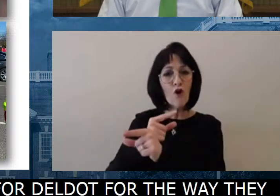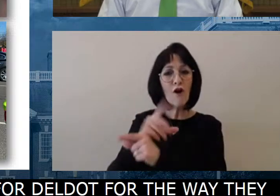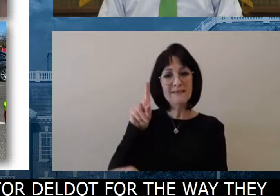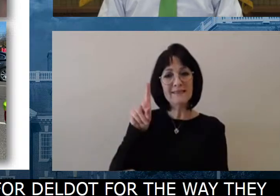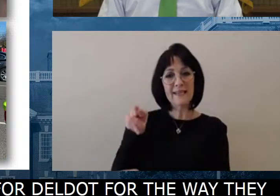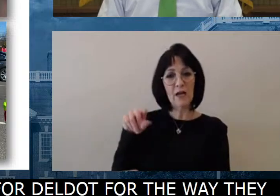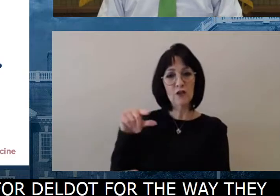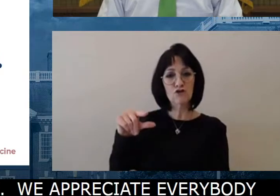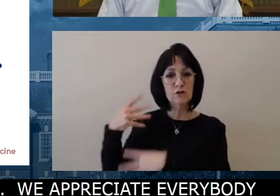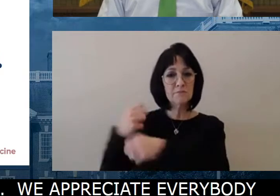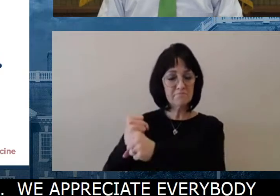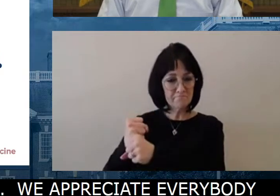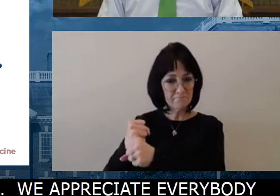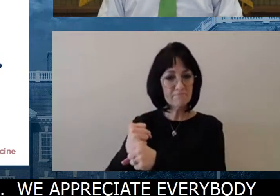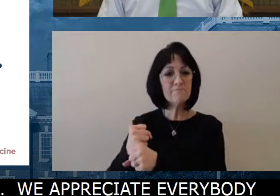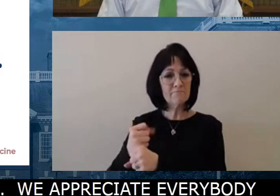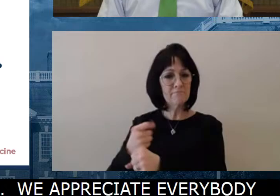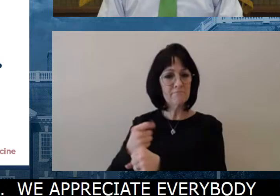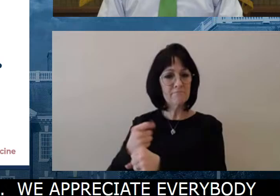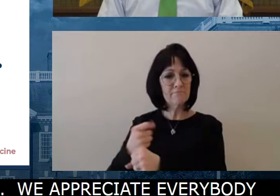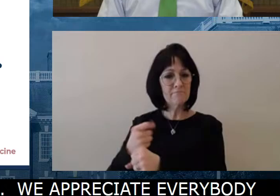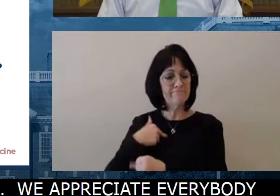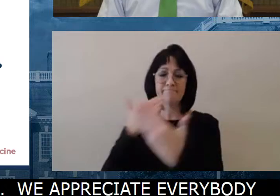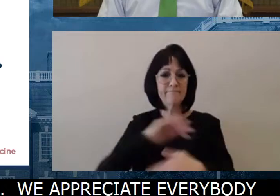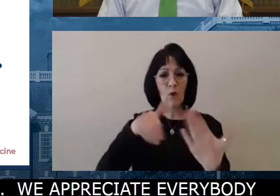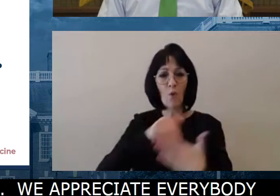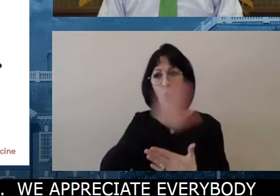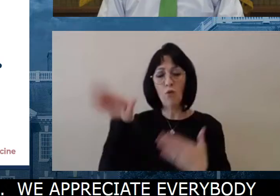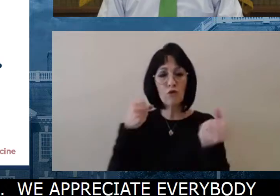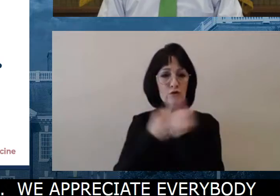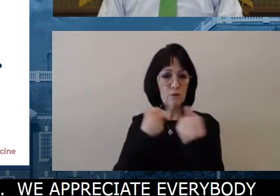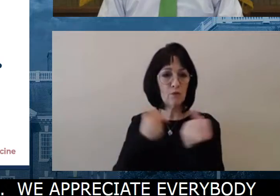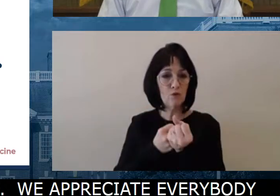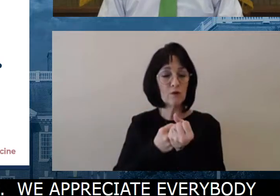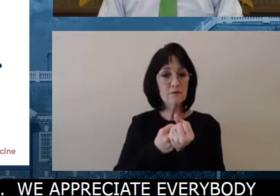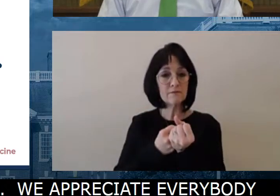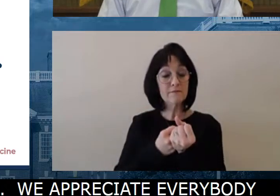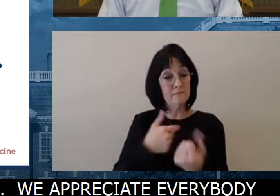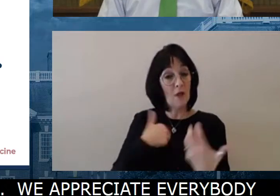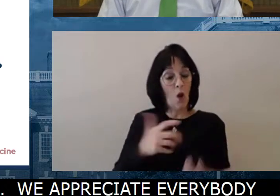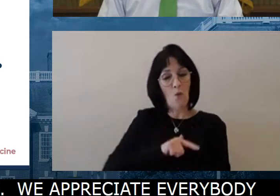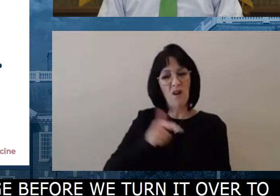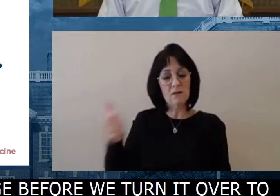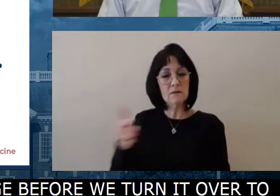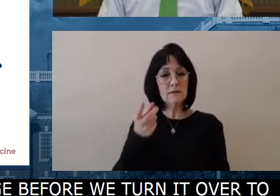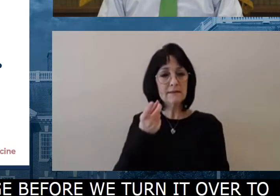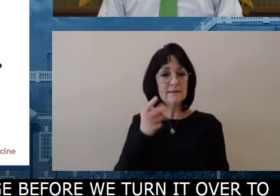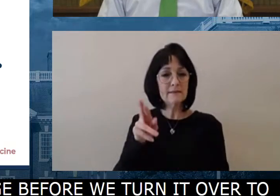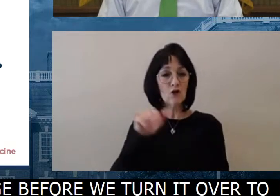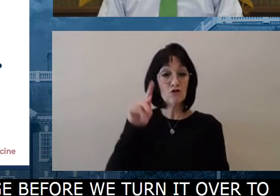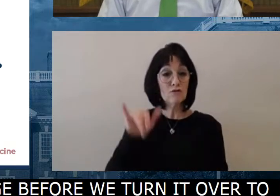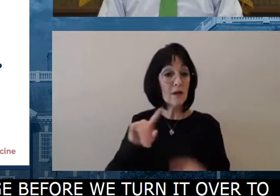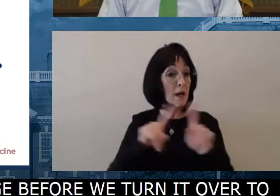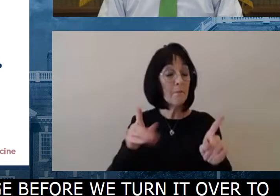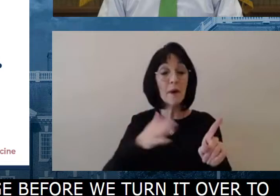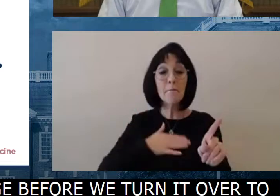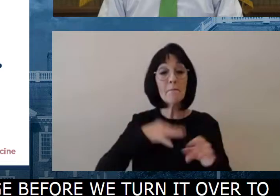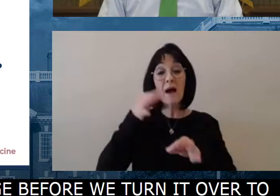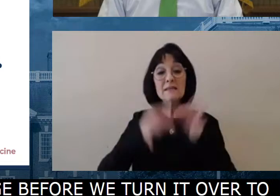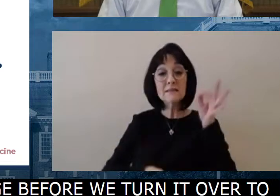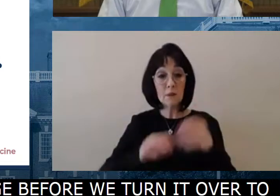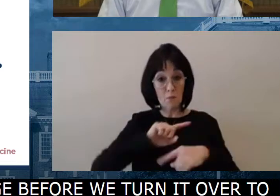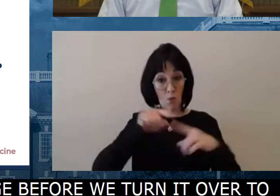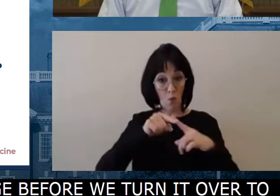we turn it over to Dr. Rattay is a simple one, and that is when it's your turn, please get